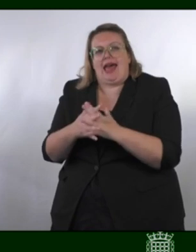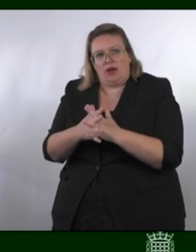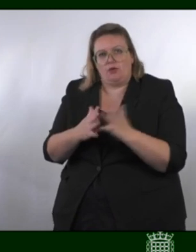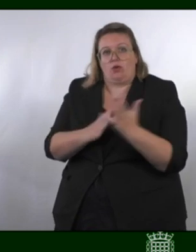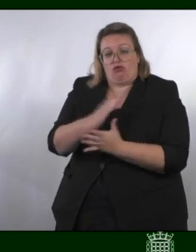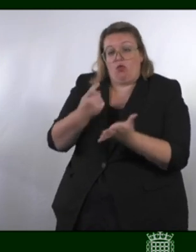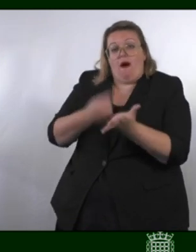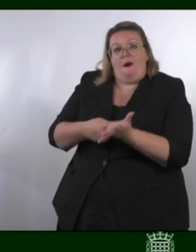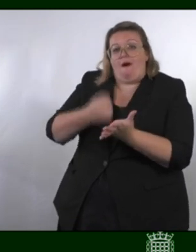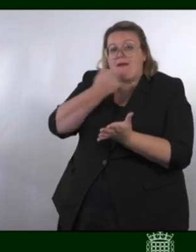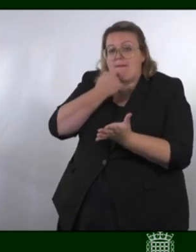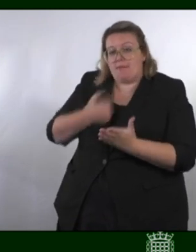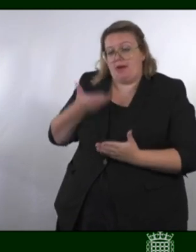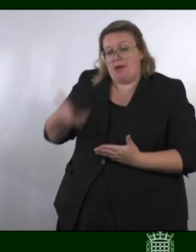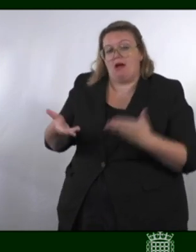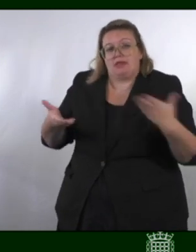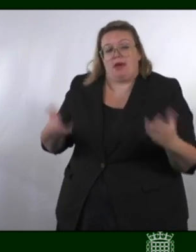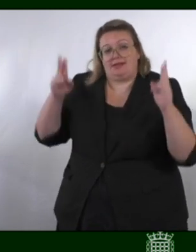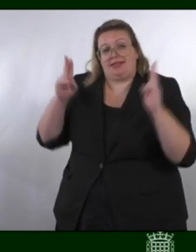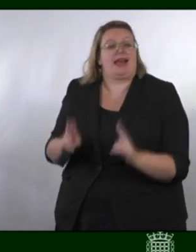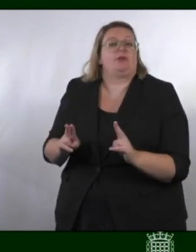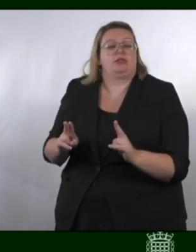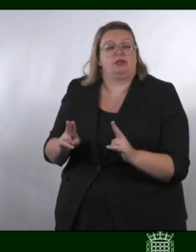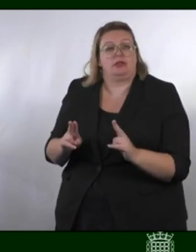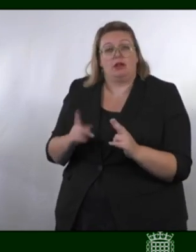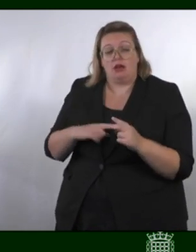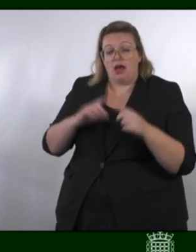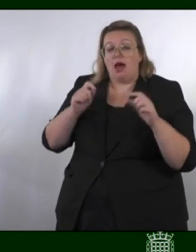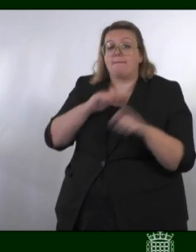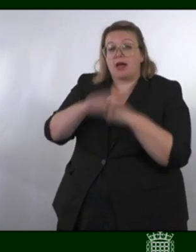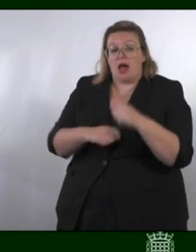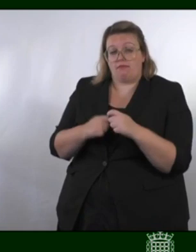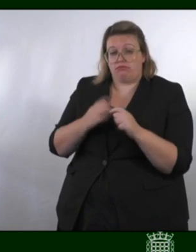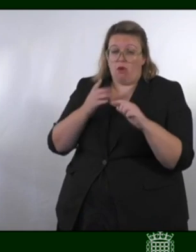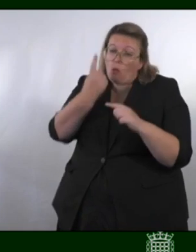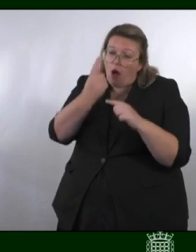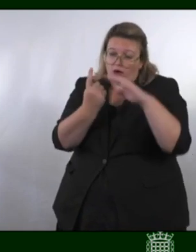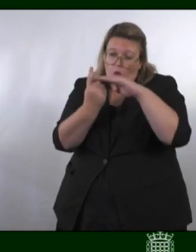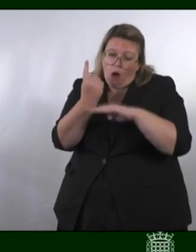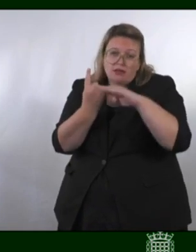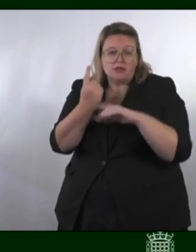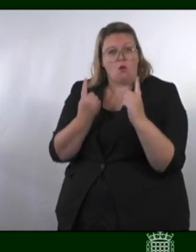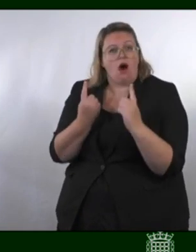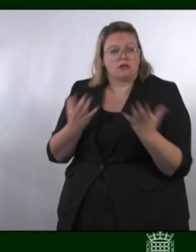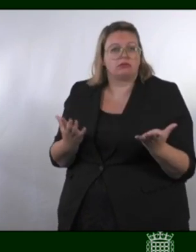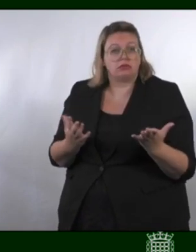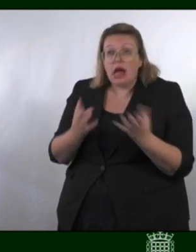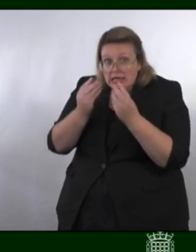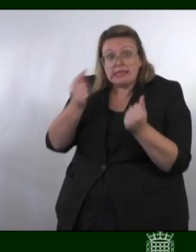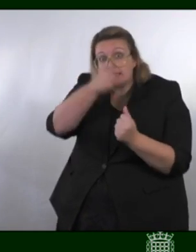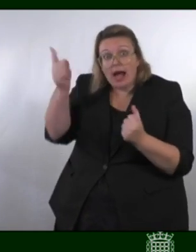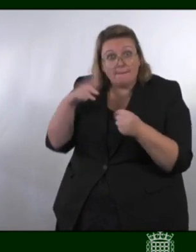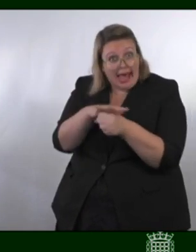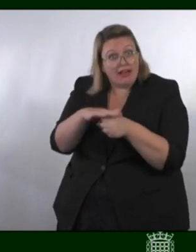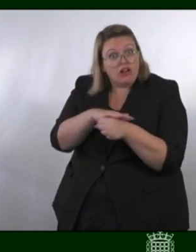R down to 1 or below, and I'm very pleased to say that some areas